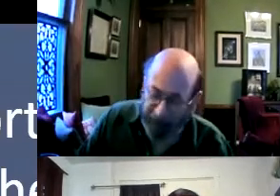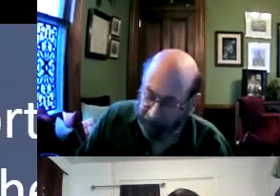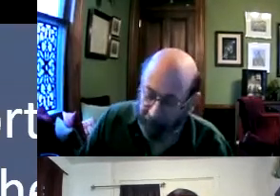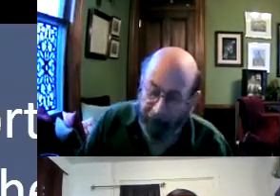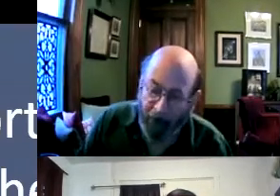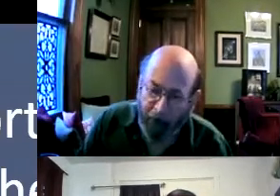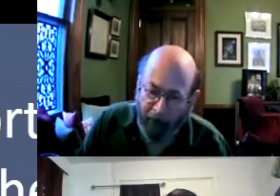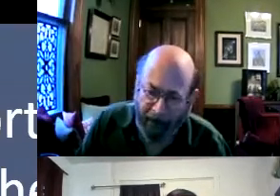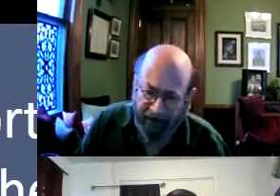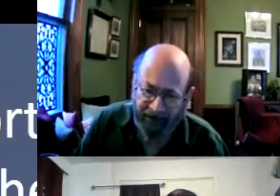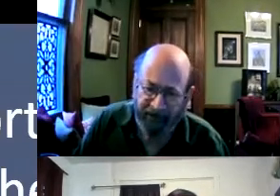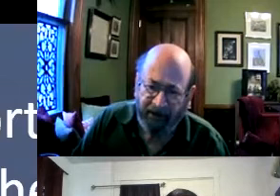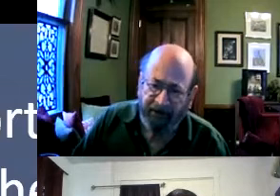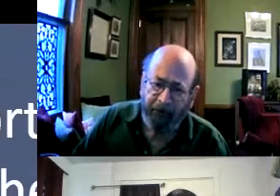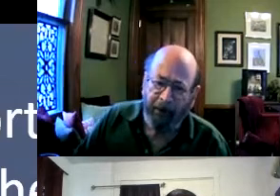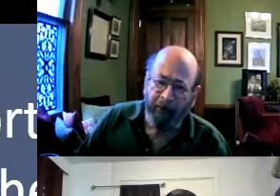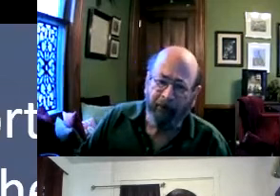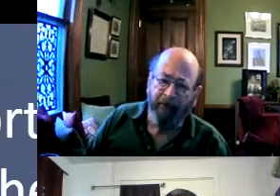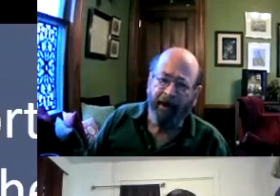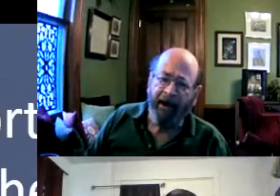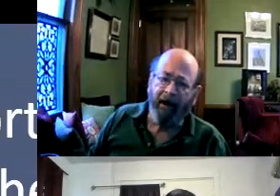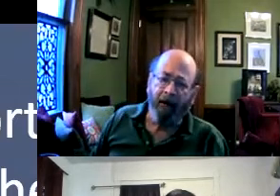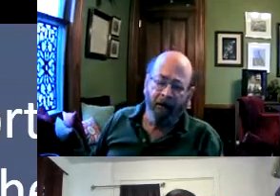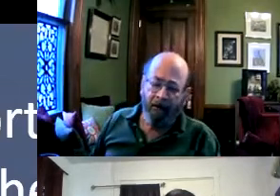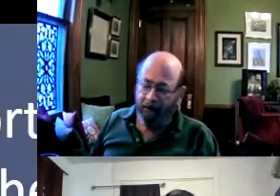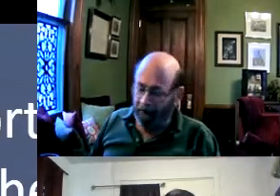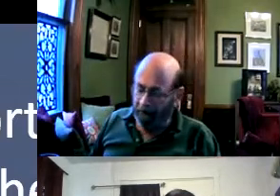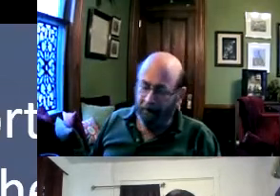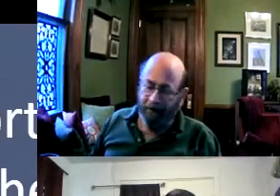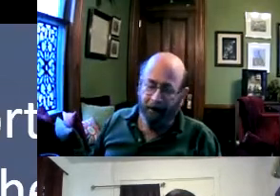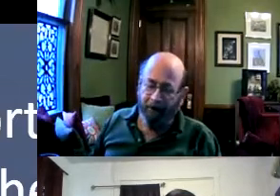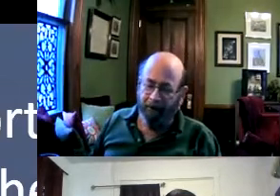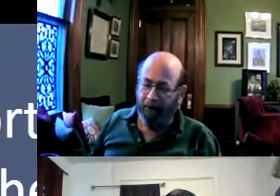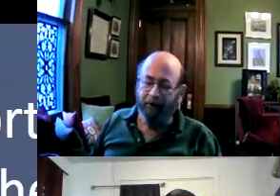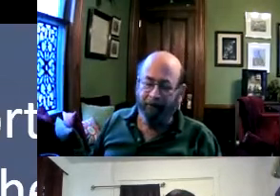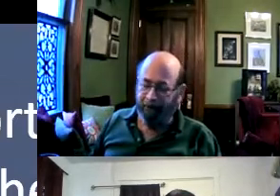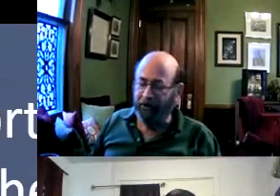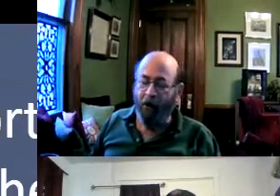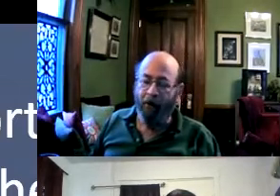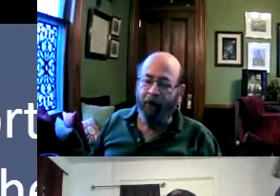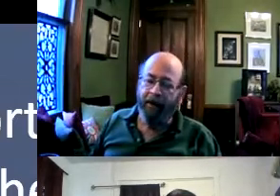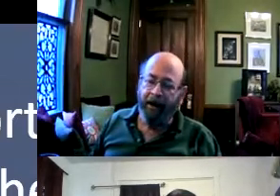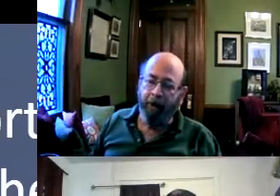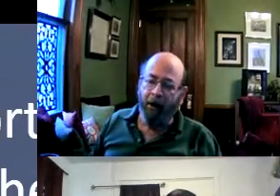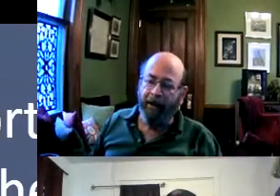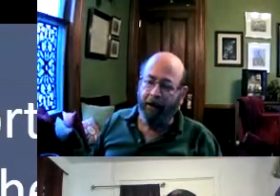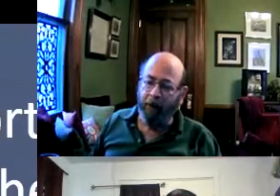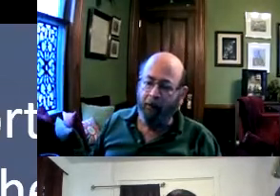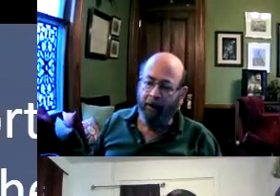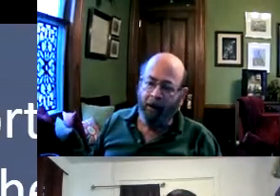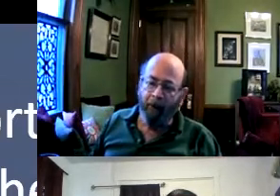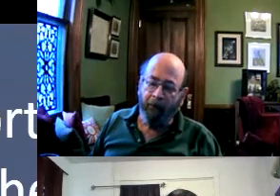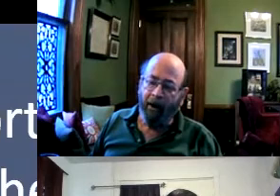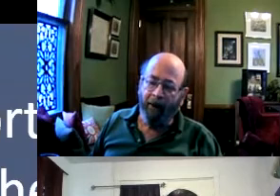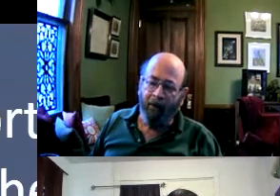I'm concerned with the whole process on this. You people give a good show of getting public